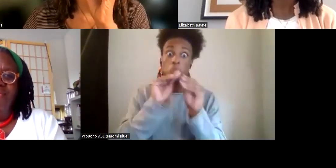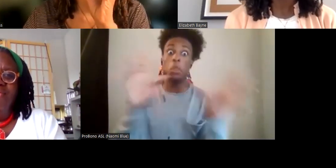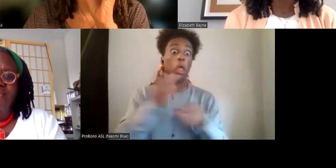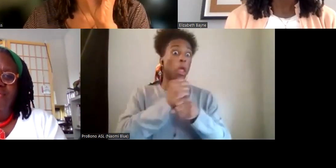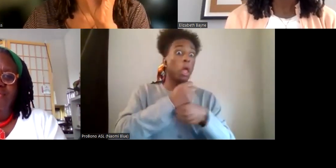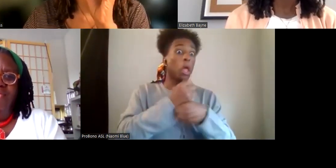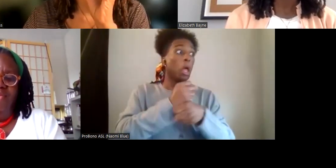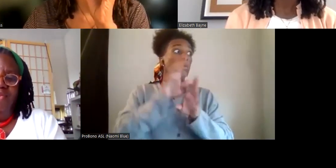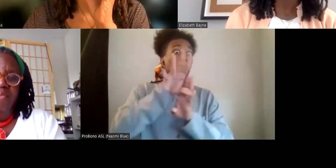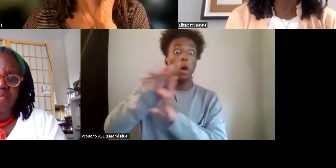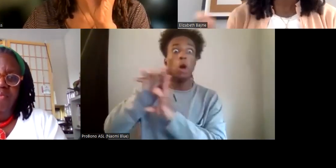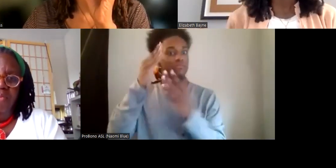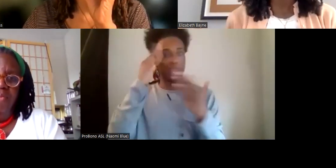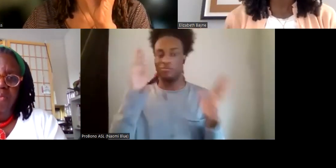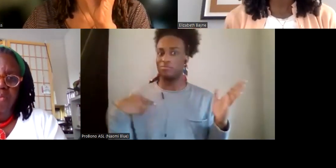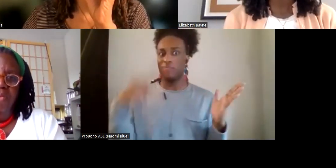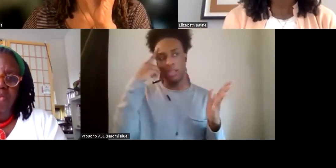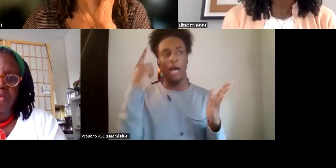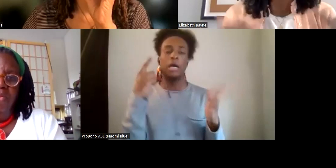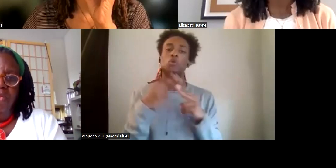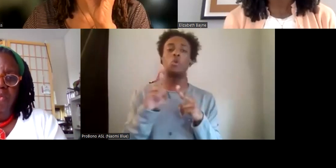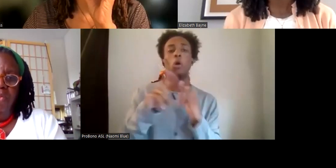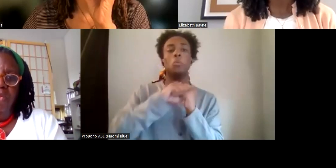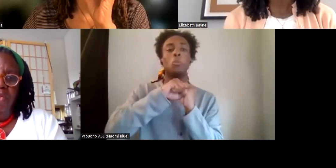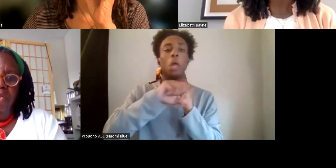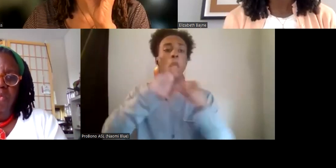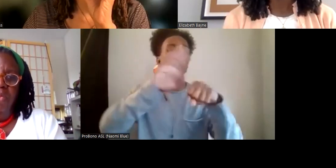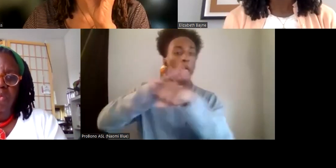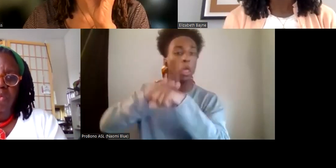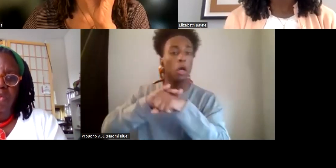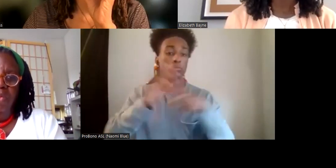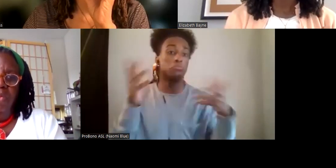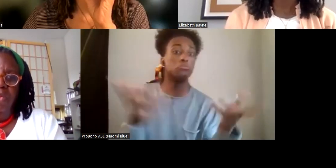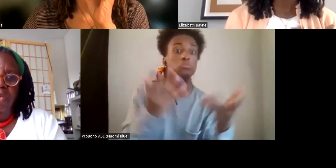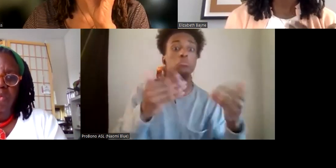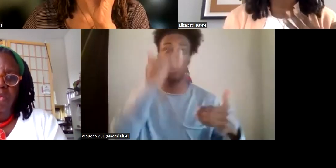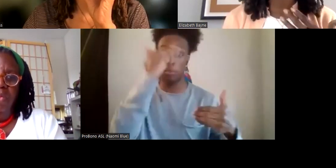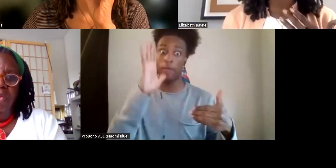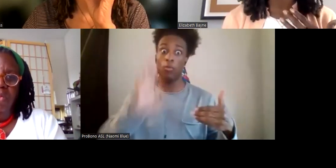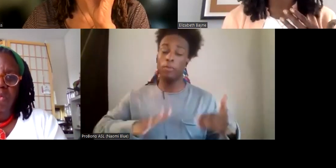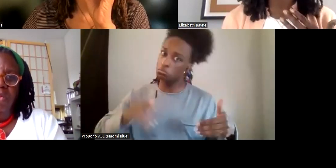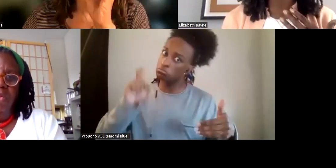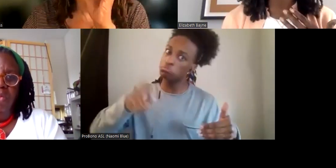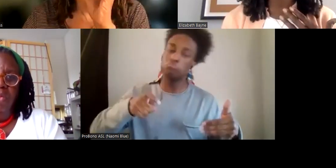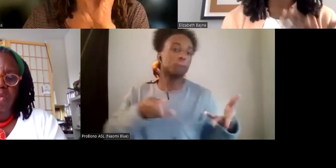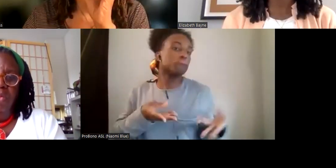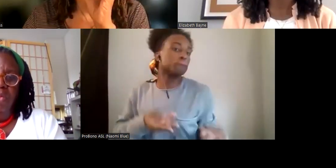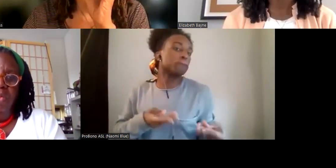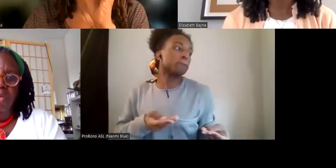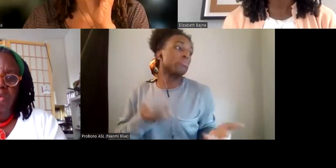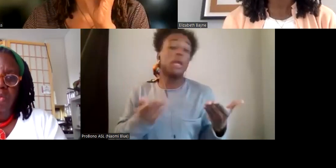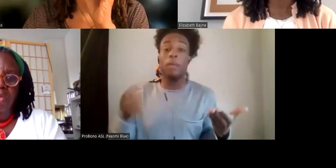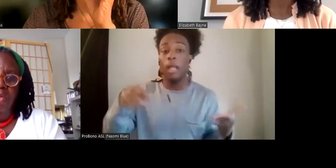PSA encouraging Black women to breastfeed because maybe they didn't know about it. But when I started working